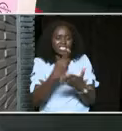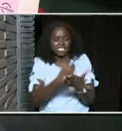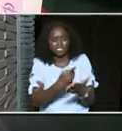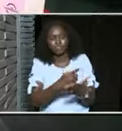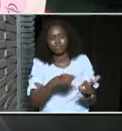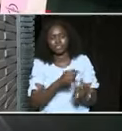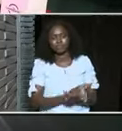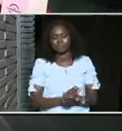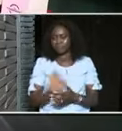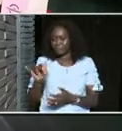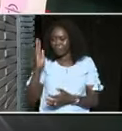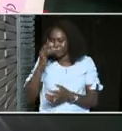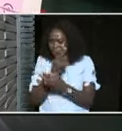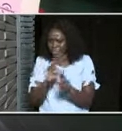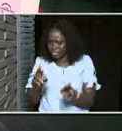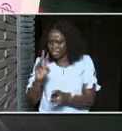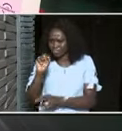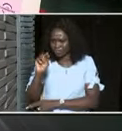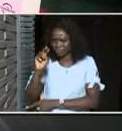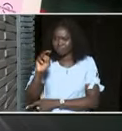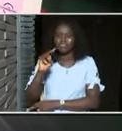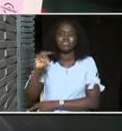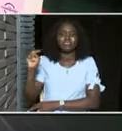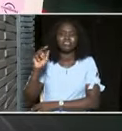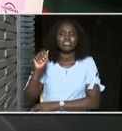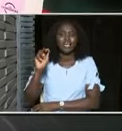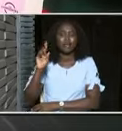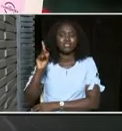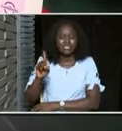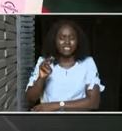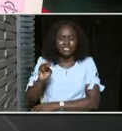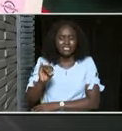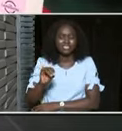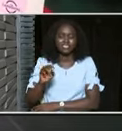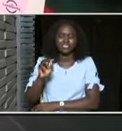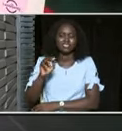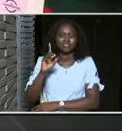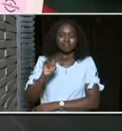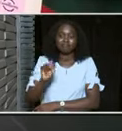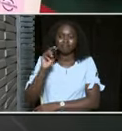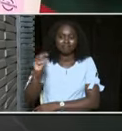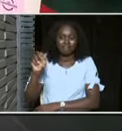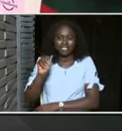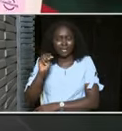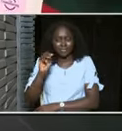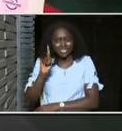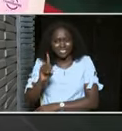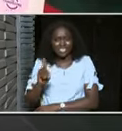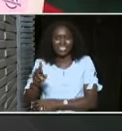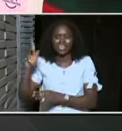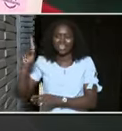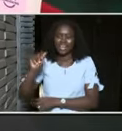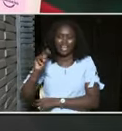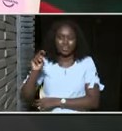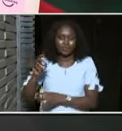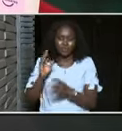Nnamdi Kanu if you become president as part of where negotiations? Where we have genuine case. The issue is in the court. I don't think we should start discussing it now in